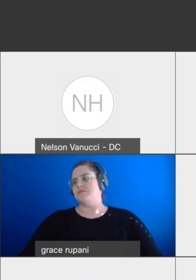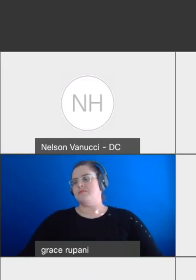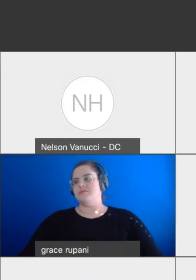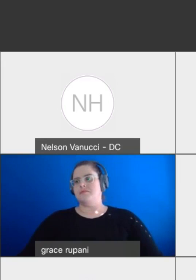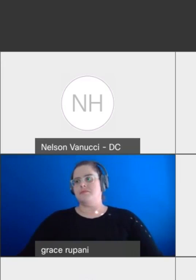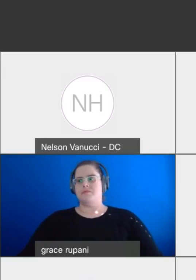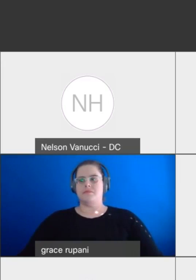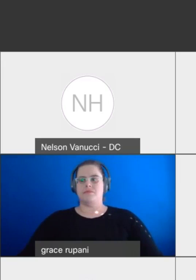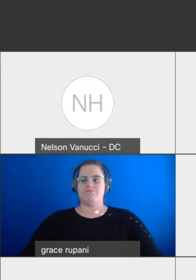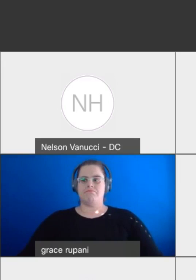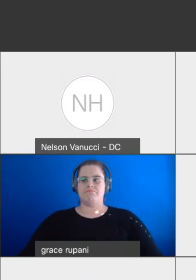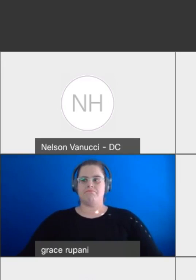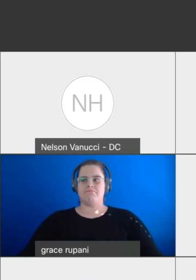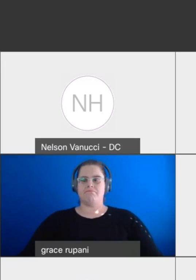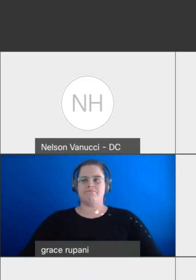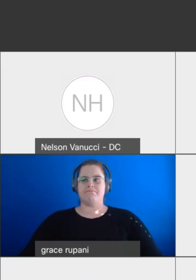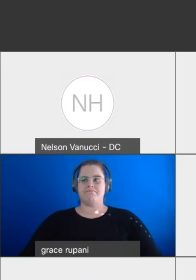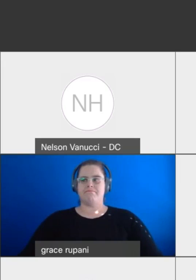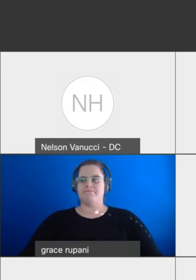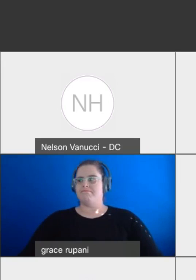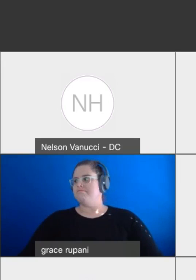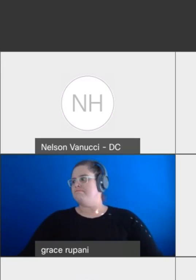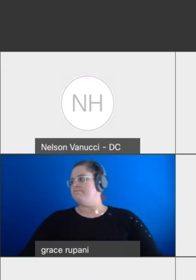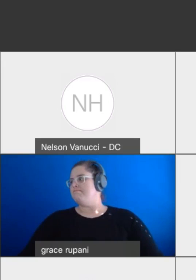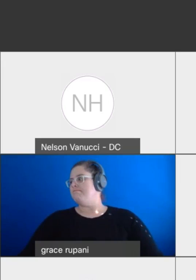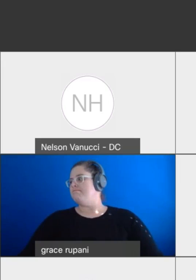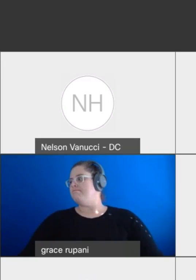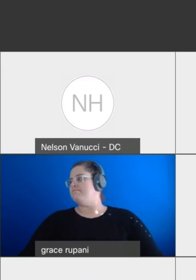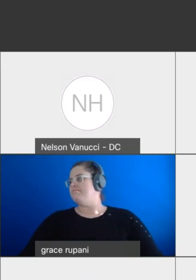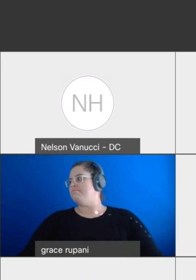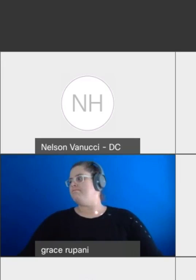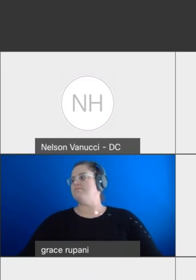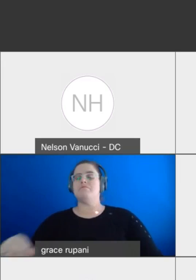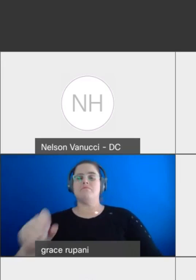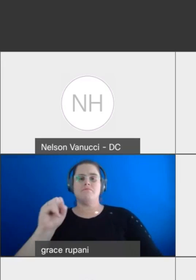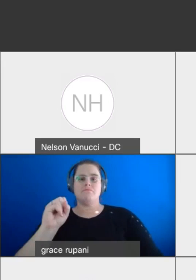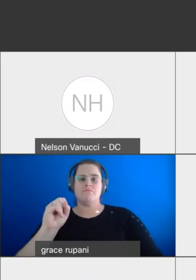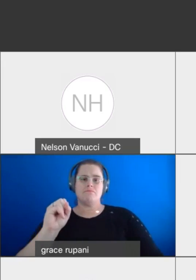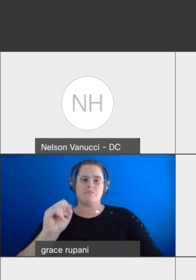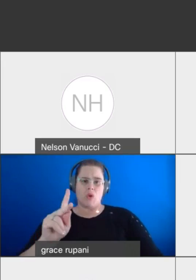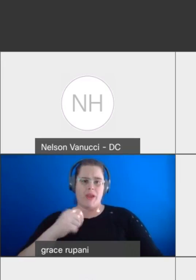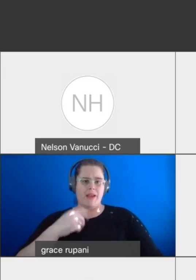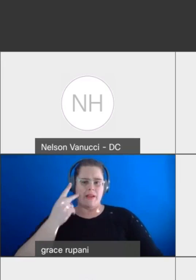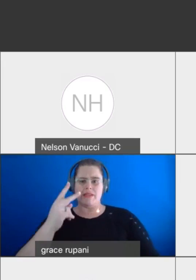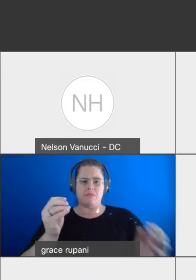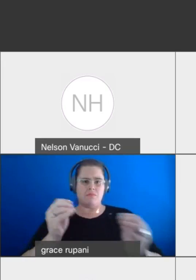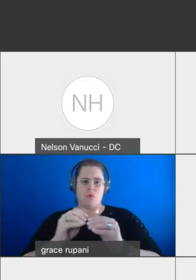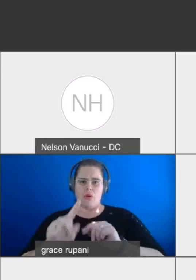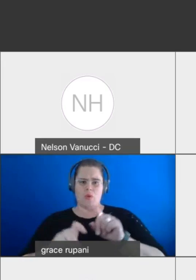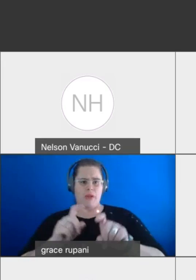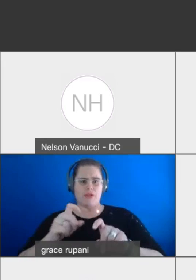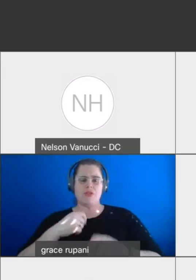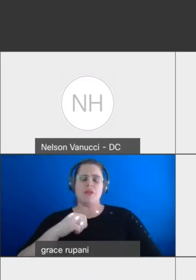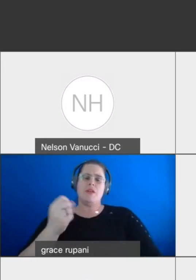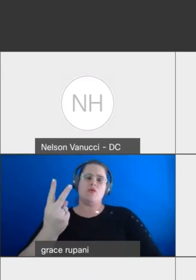Okay, I don't see any other questions, so it's 12:43. How about if we just leave this open until